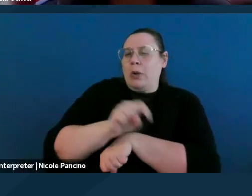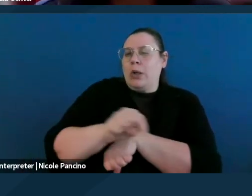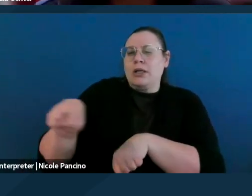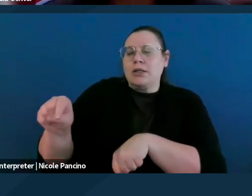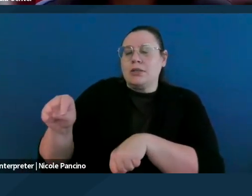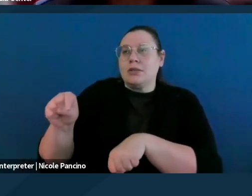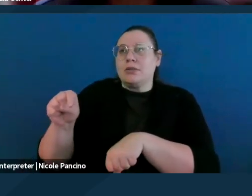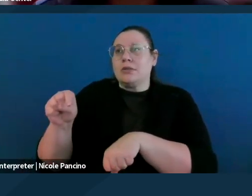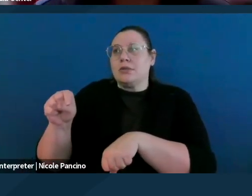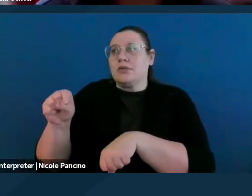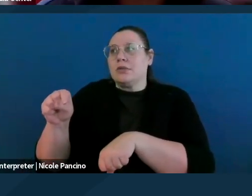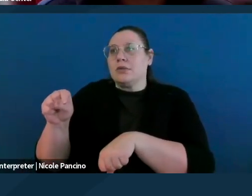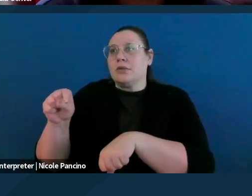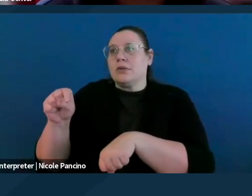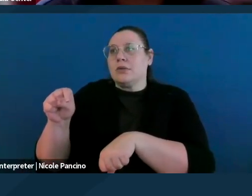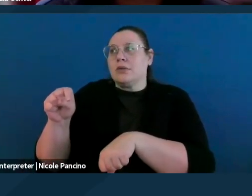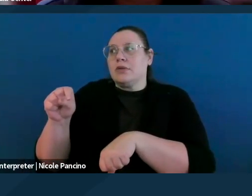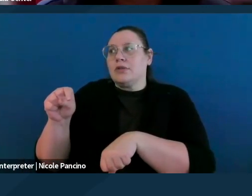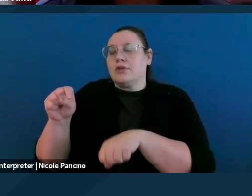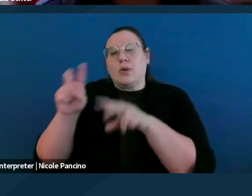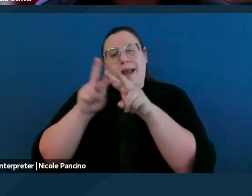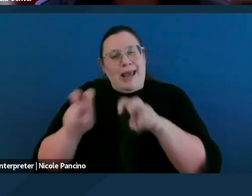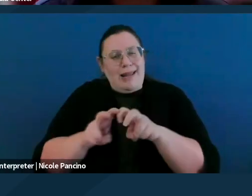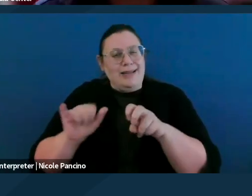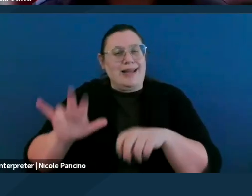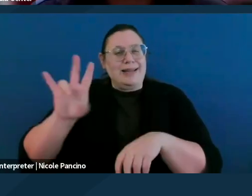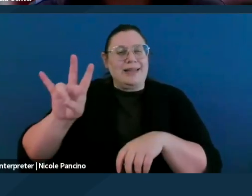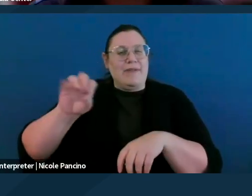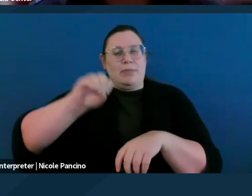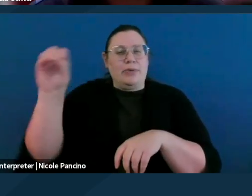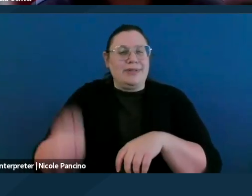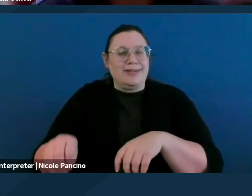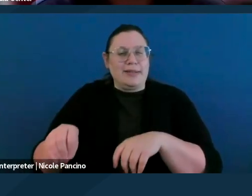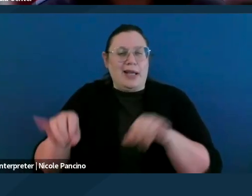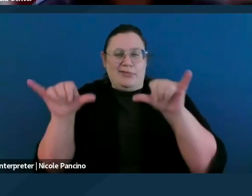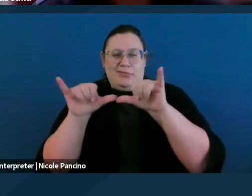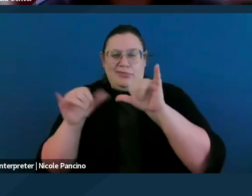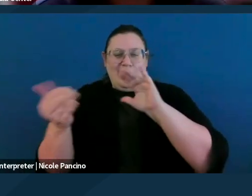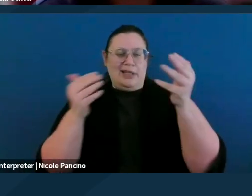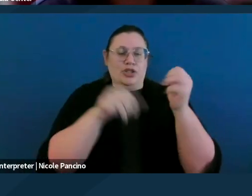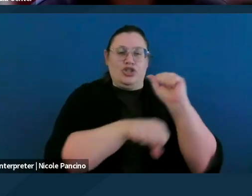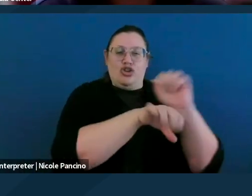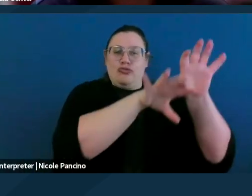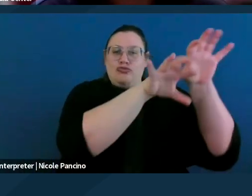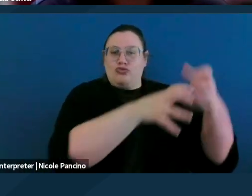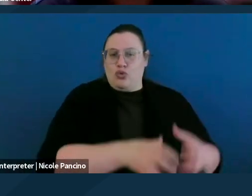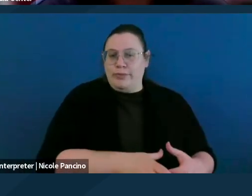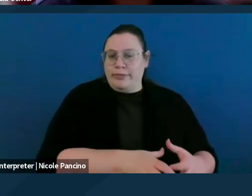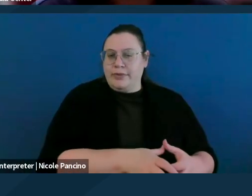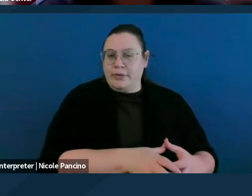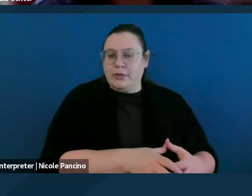um, analyze the 7% benchmark against job groups because that's really the